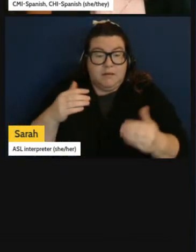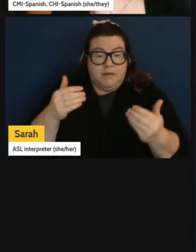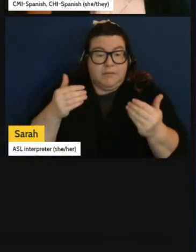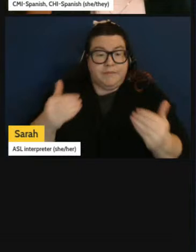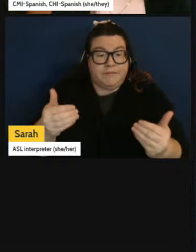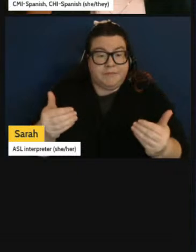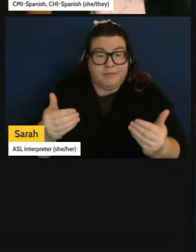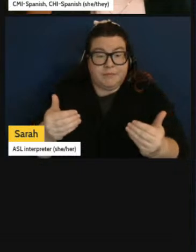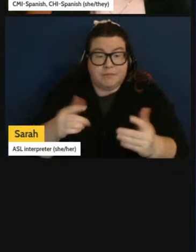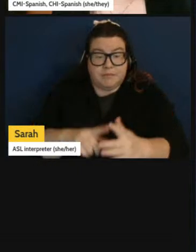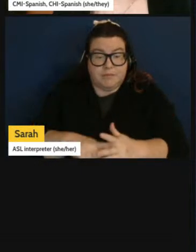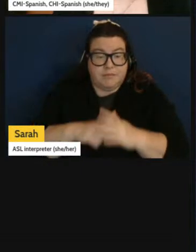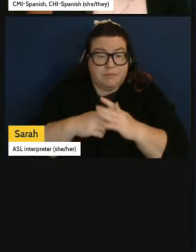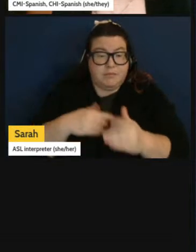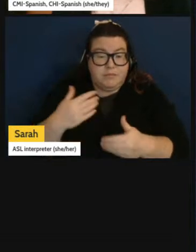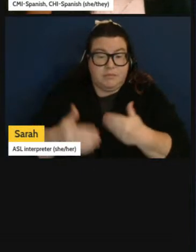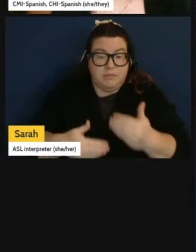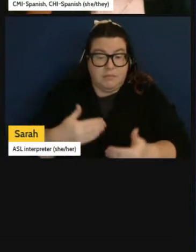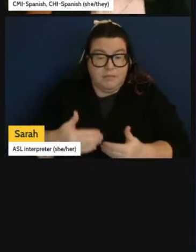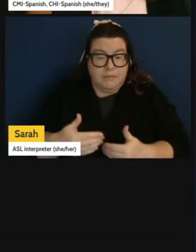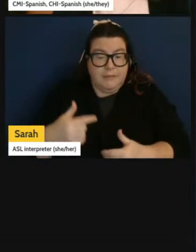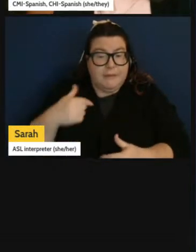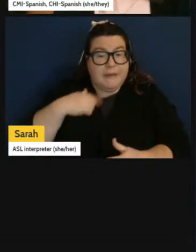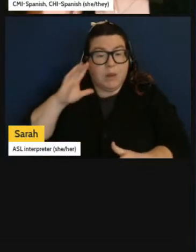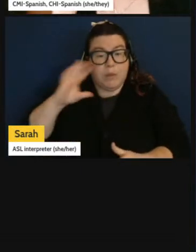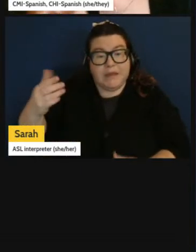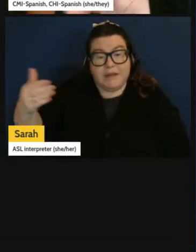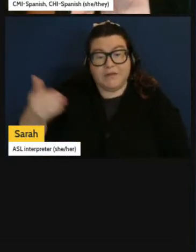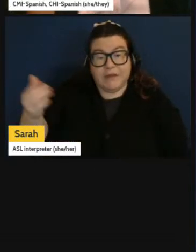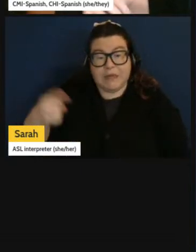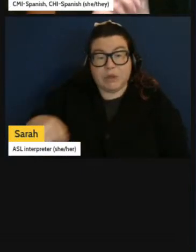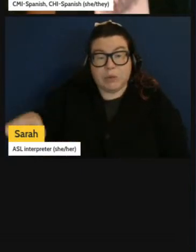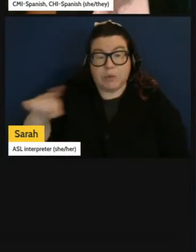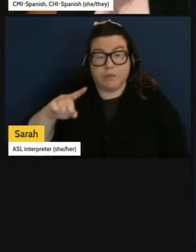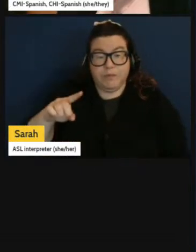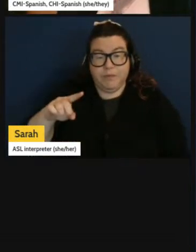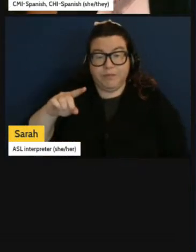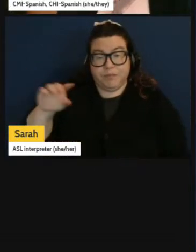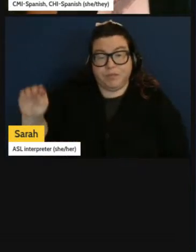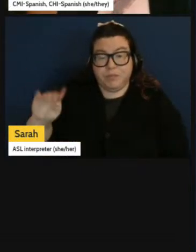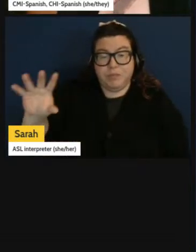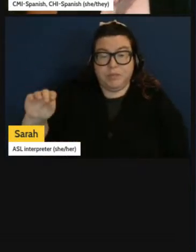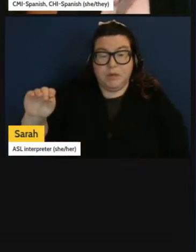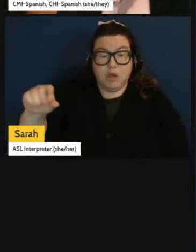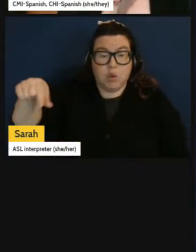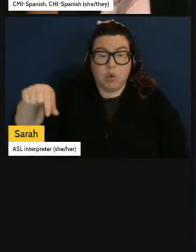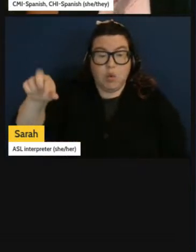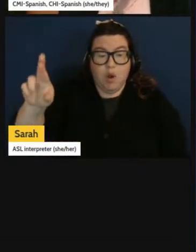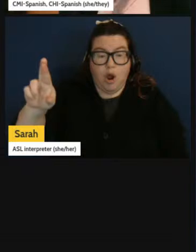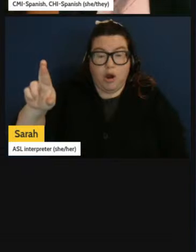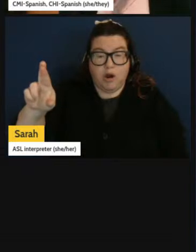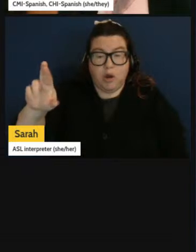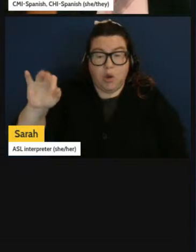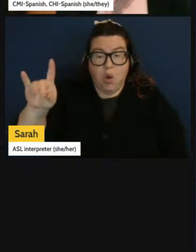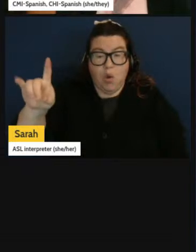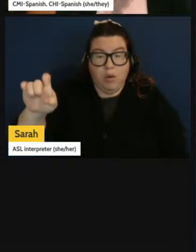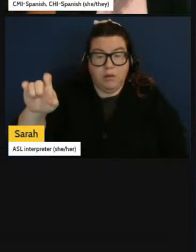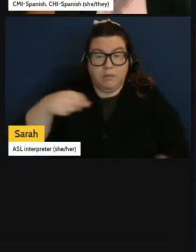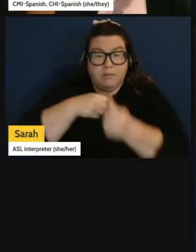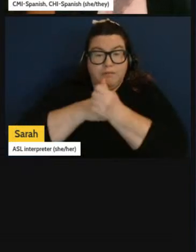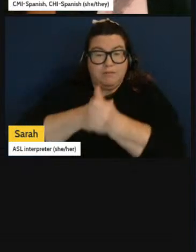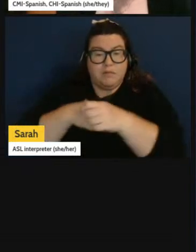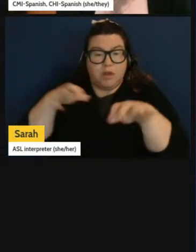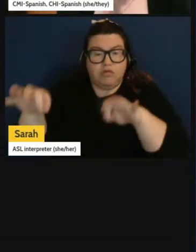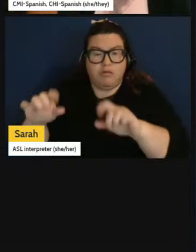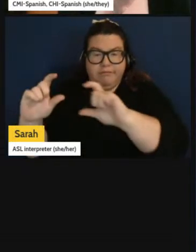do is I'm going to invite you to scan the QR code that you see here or follow the